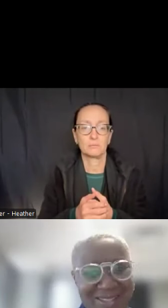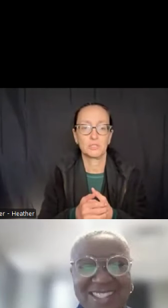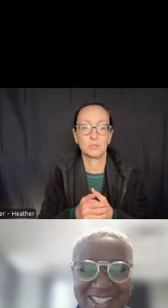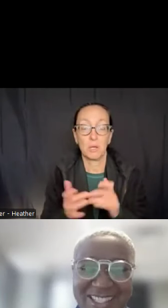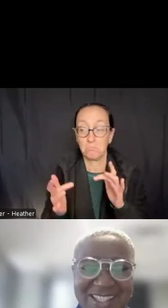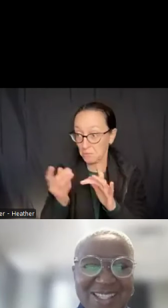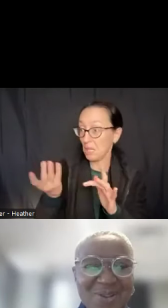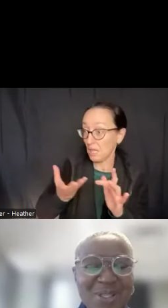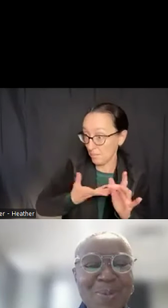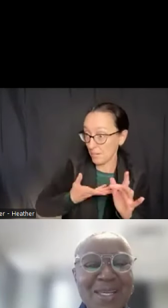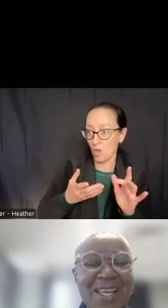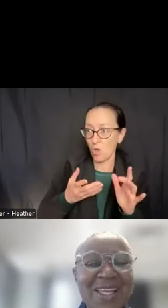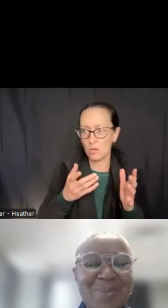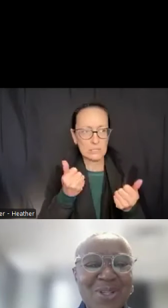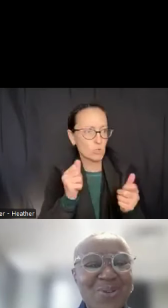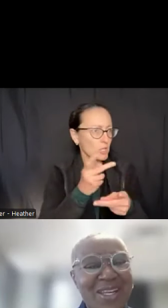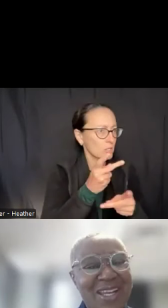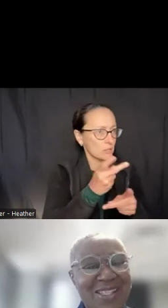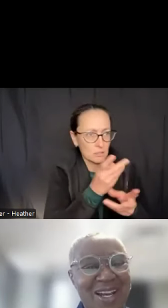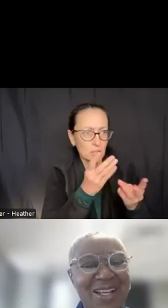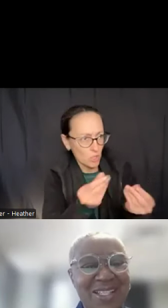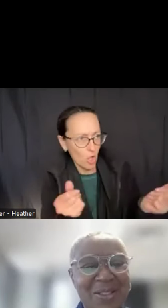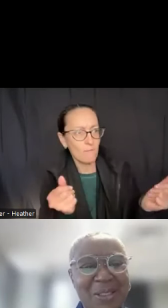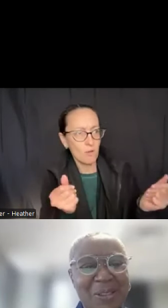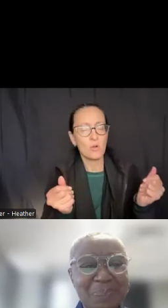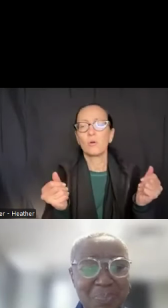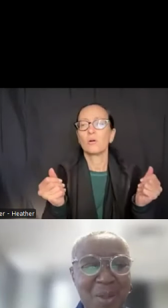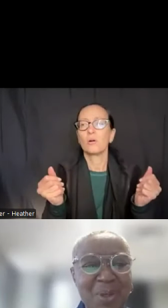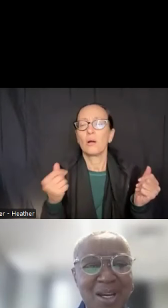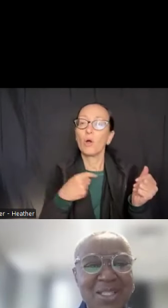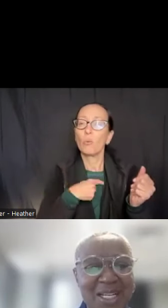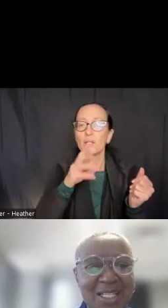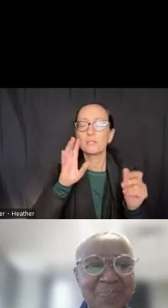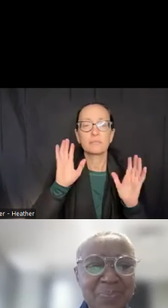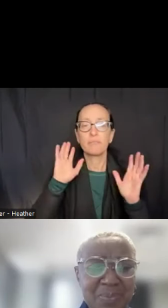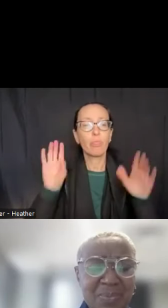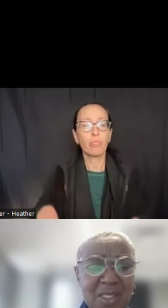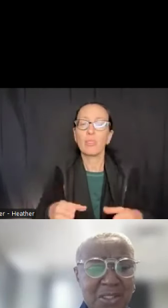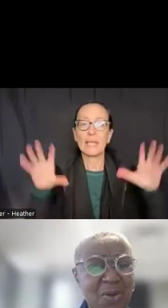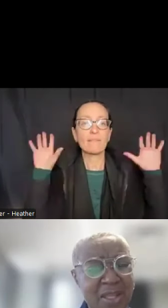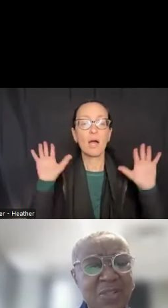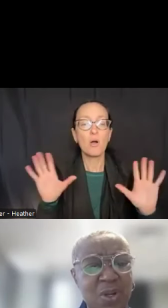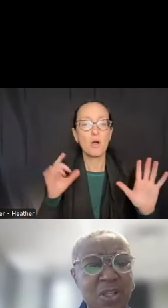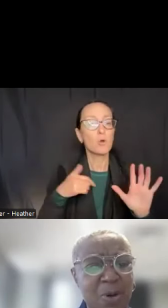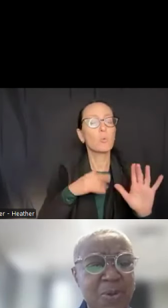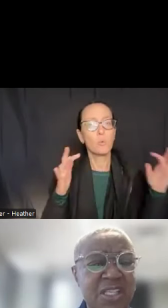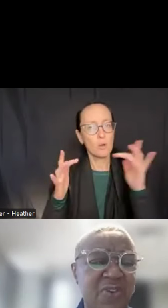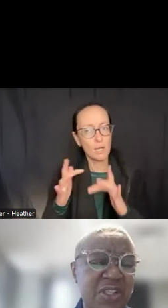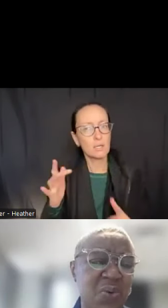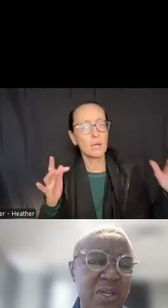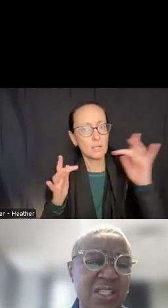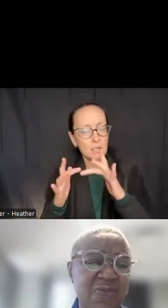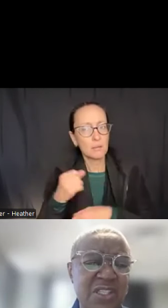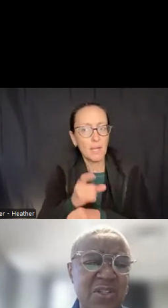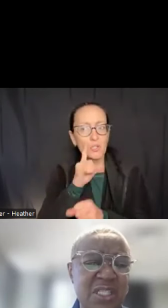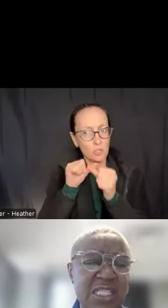it sticks, so to speak, to be sure that it has not been undone. So, and that's one of the purposes of us